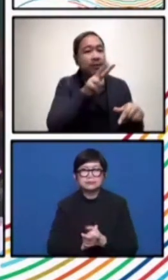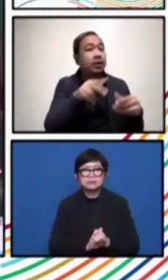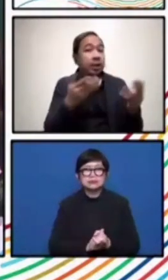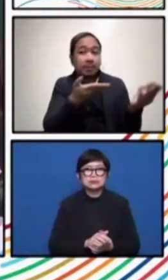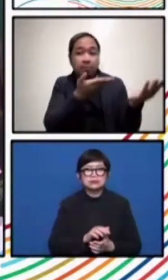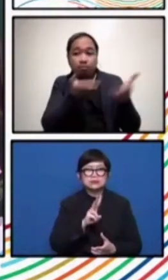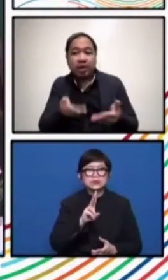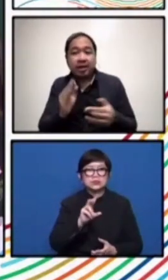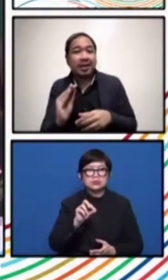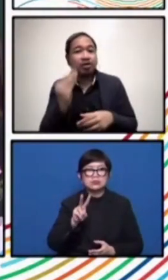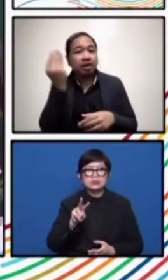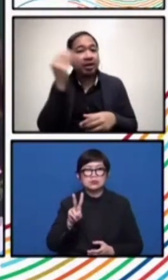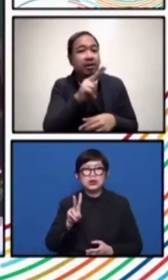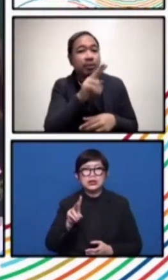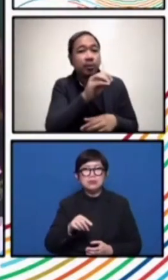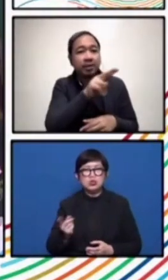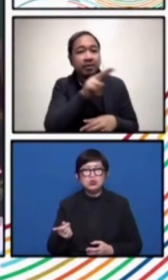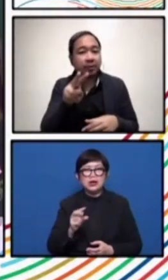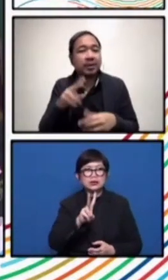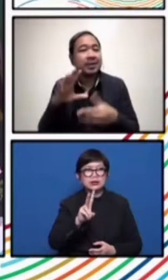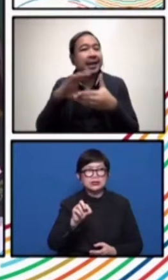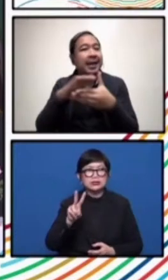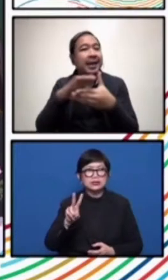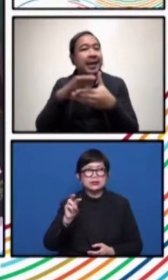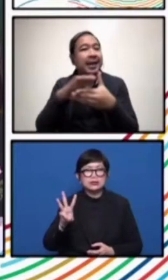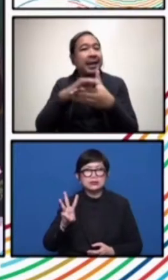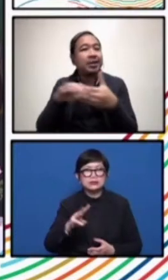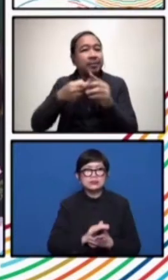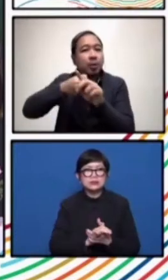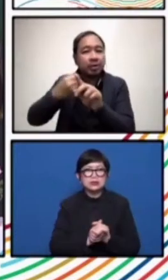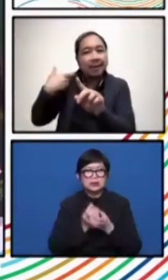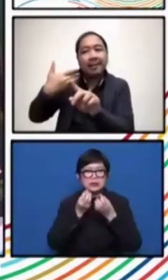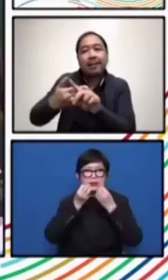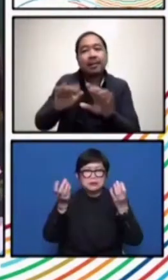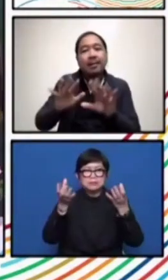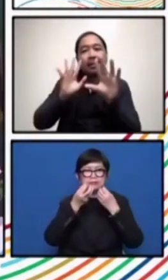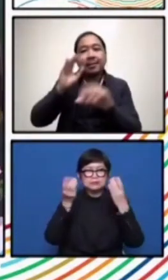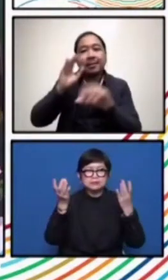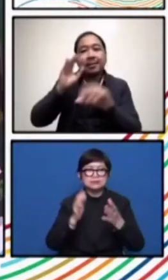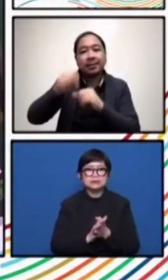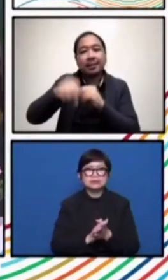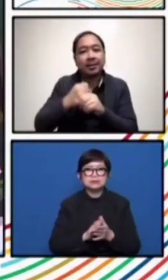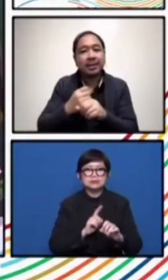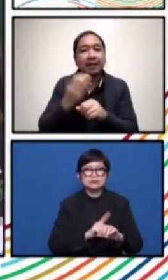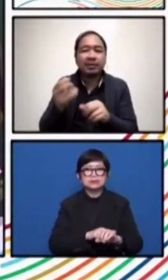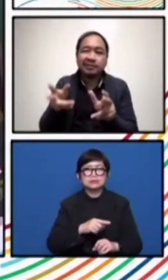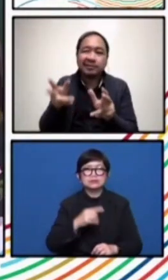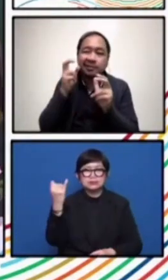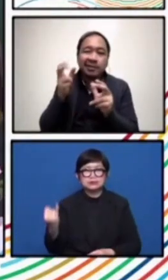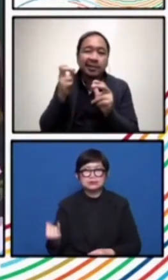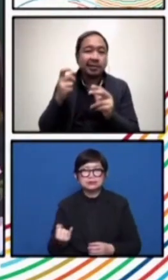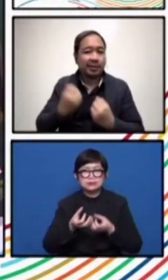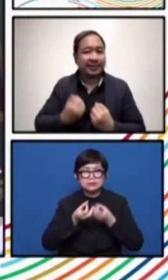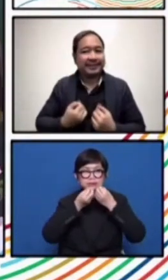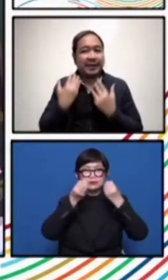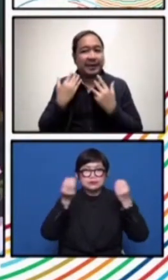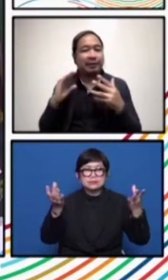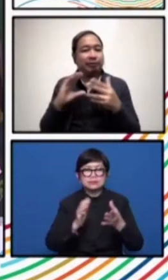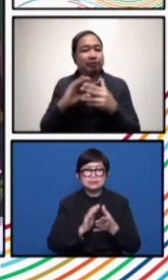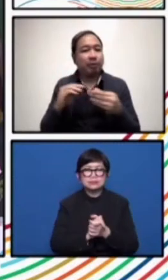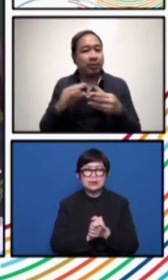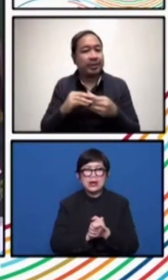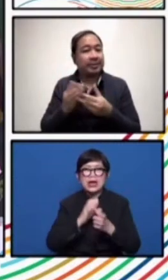promoters and champions for the last decade and you'll hear listen to some very very inspiring stories there and the disabled